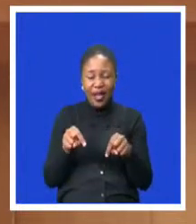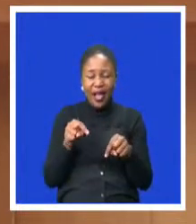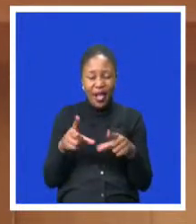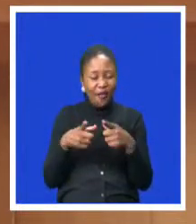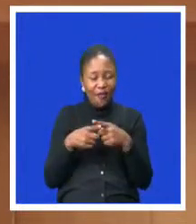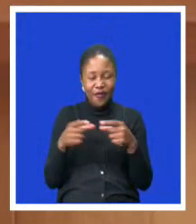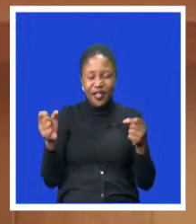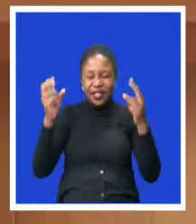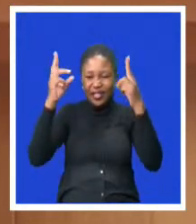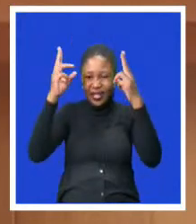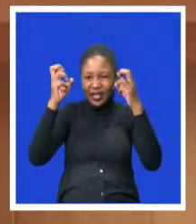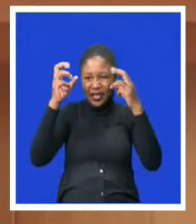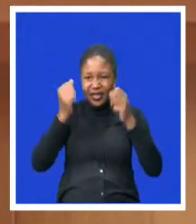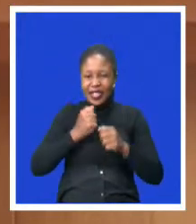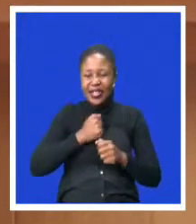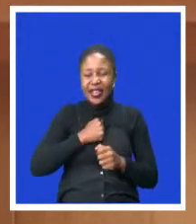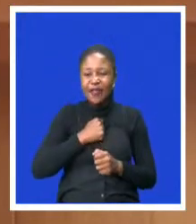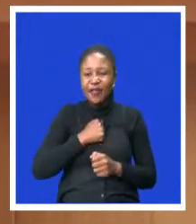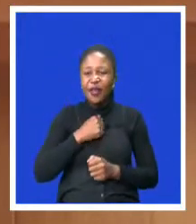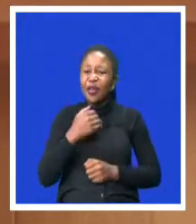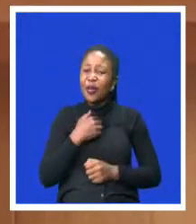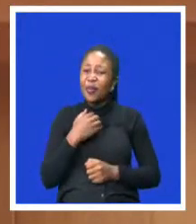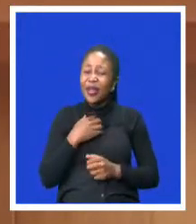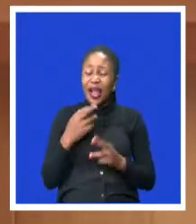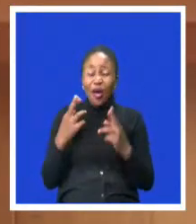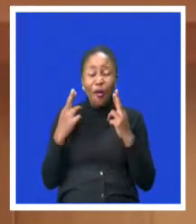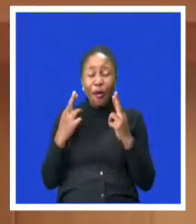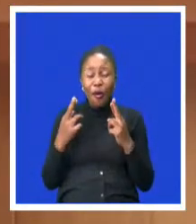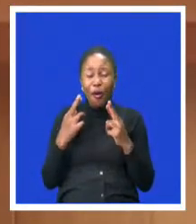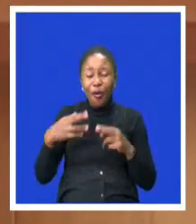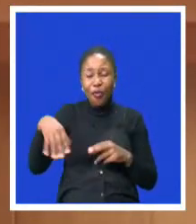will be doing the